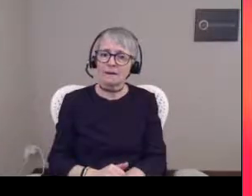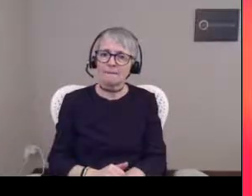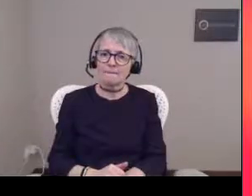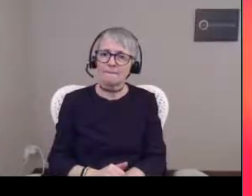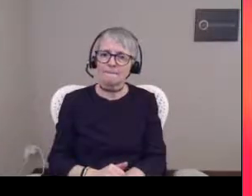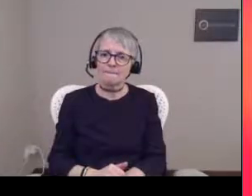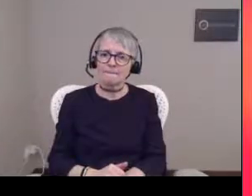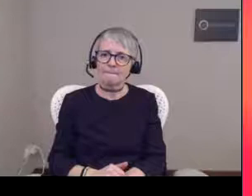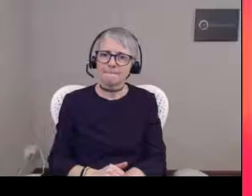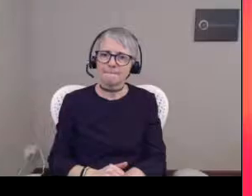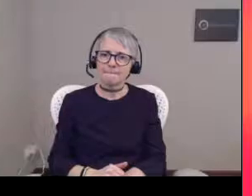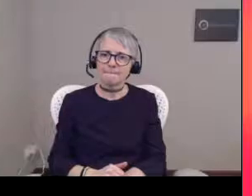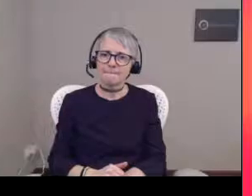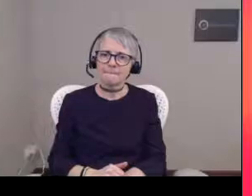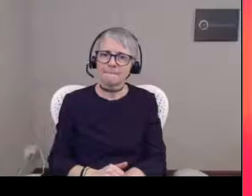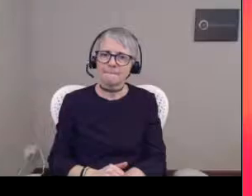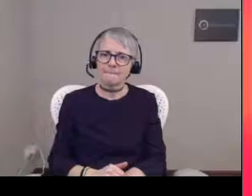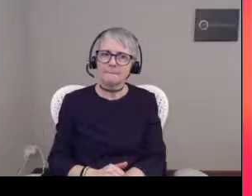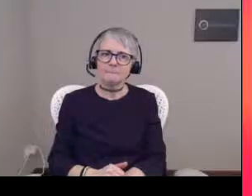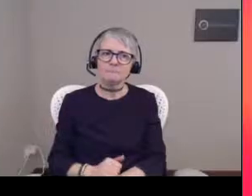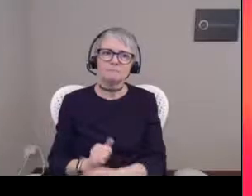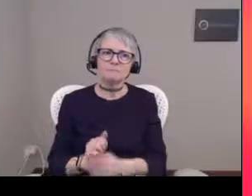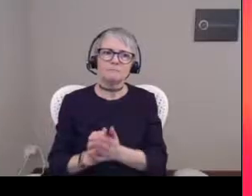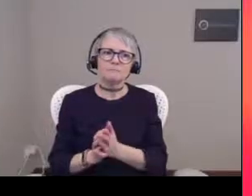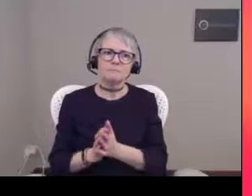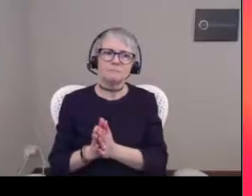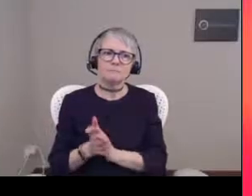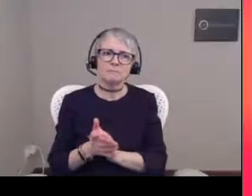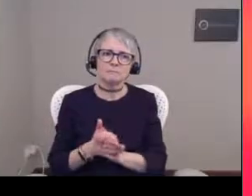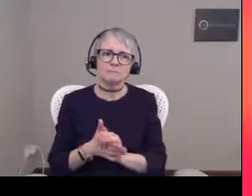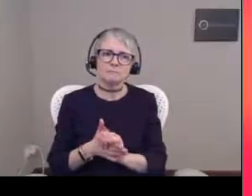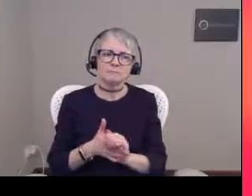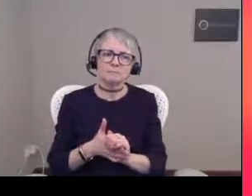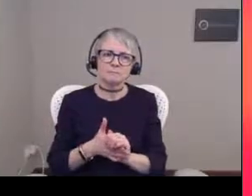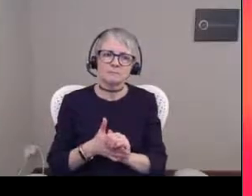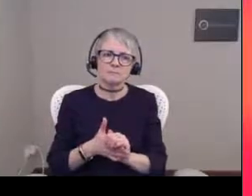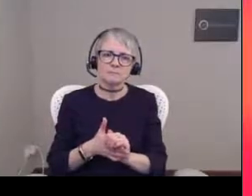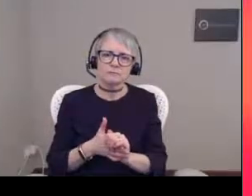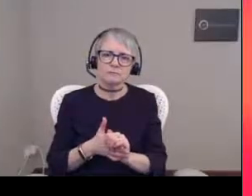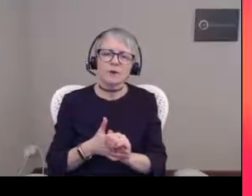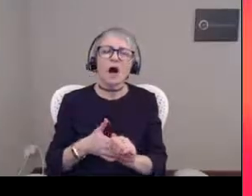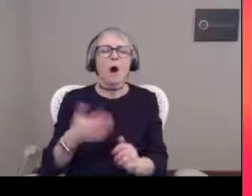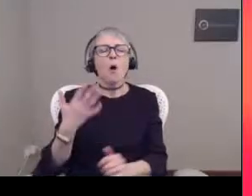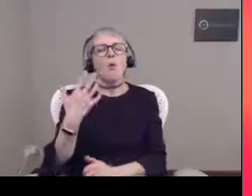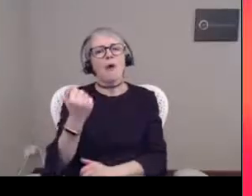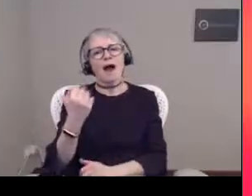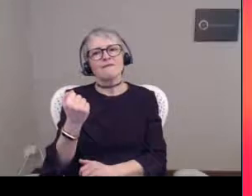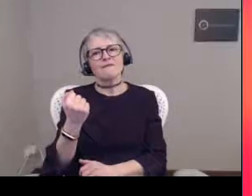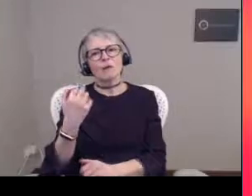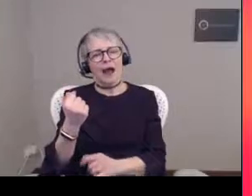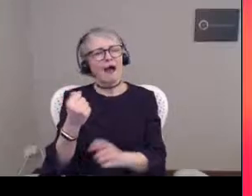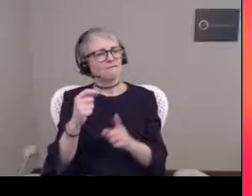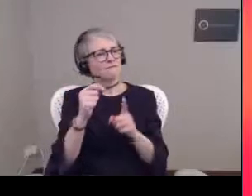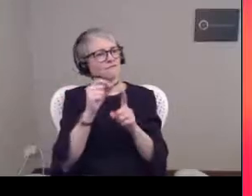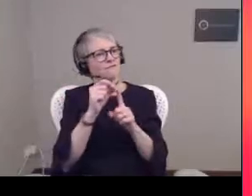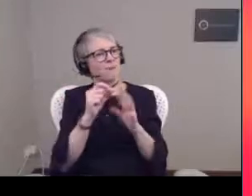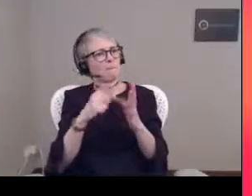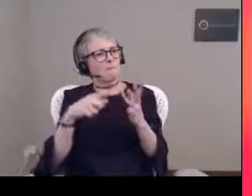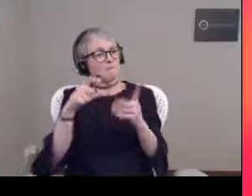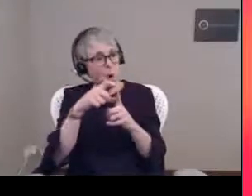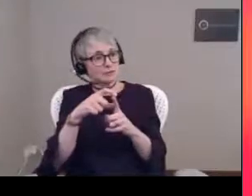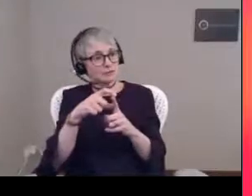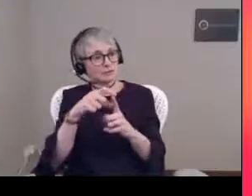Oh, sorry. We do podcasts, but we don't have radio stations. Sorry. Okay, well, it's